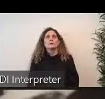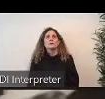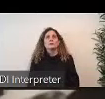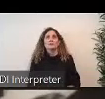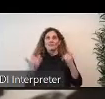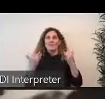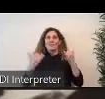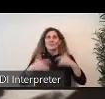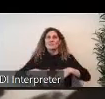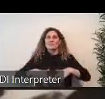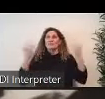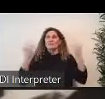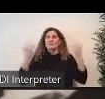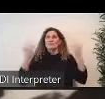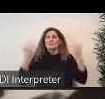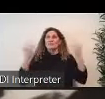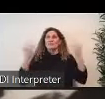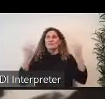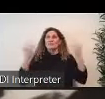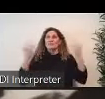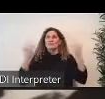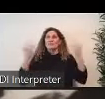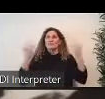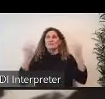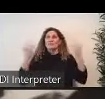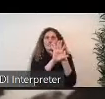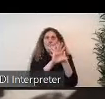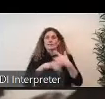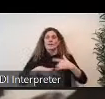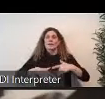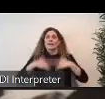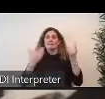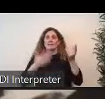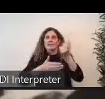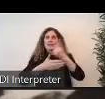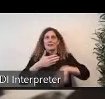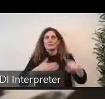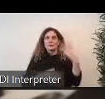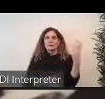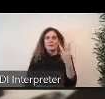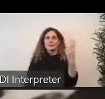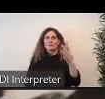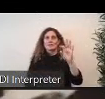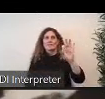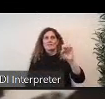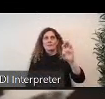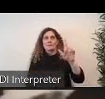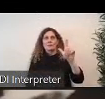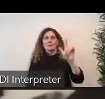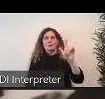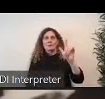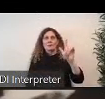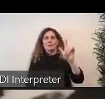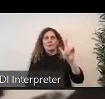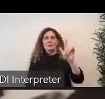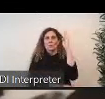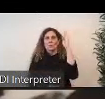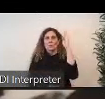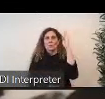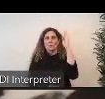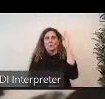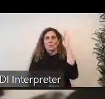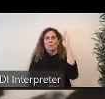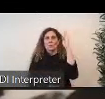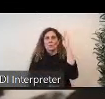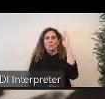place on next Wednesday, February 24th at noon. That will be on our Facebook page as well as YouTube, and we will make sure to get those details out